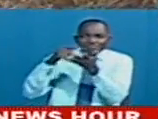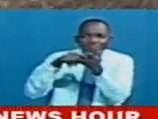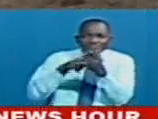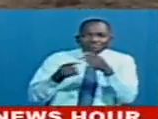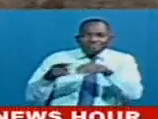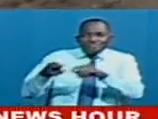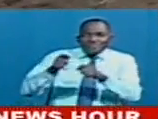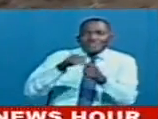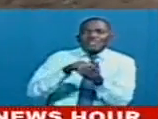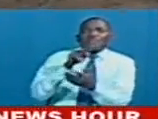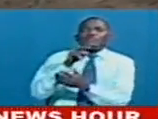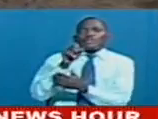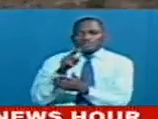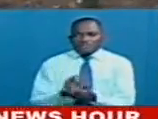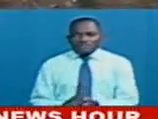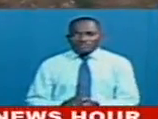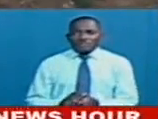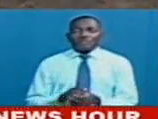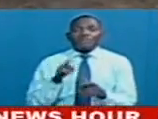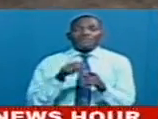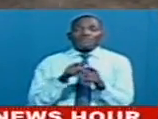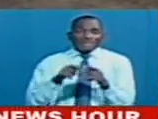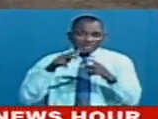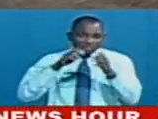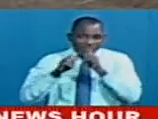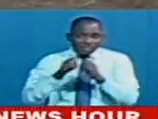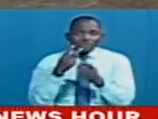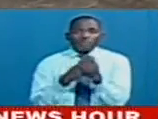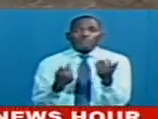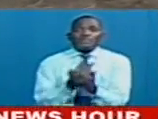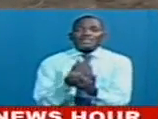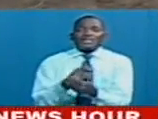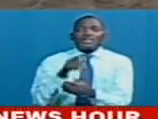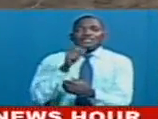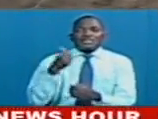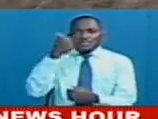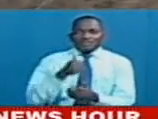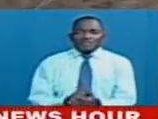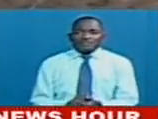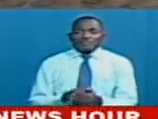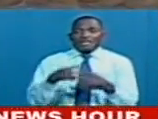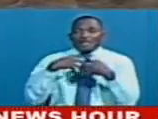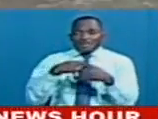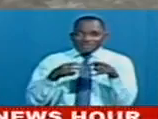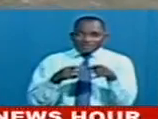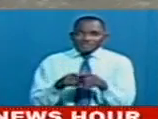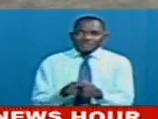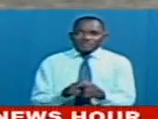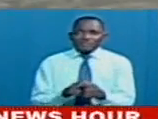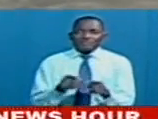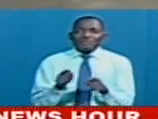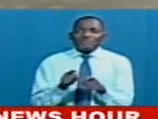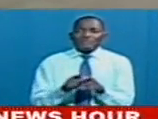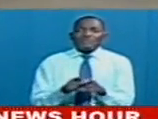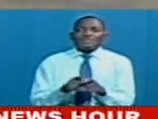was reintroduced in 2011. It has been evaluated both in Ghana and South Africa. The machine is light and does